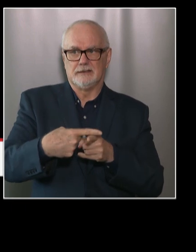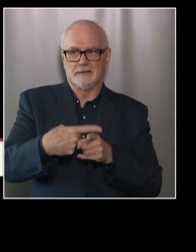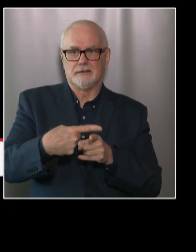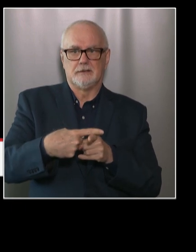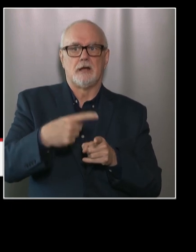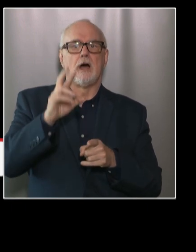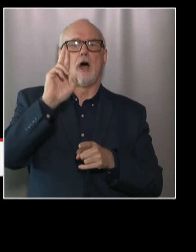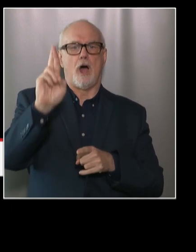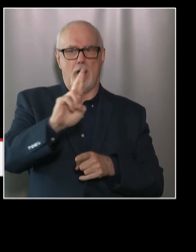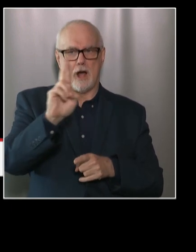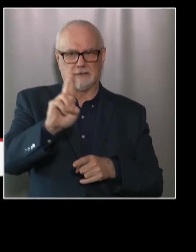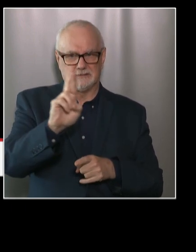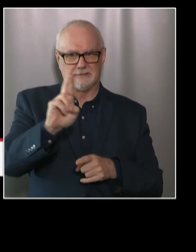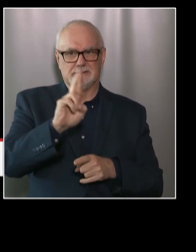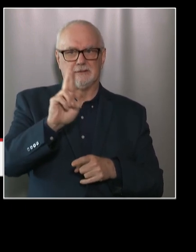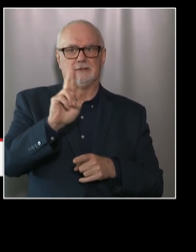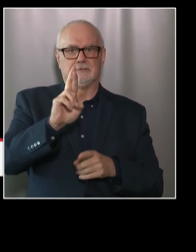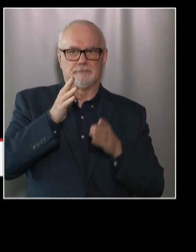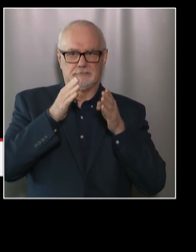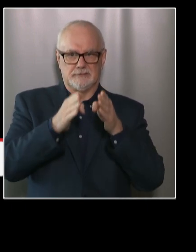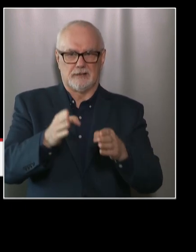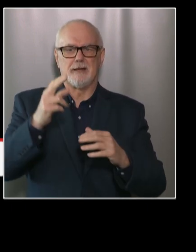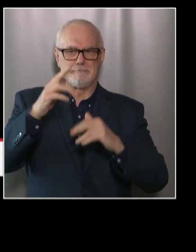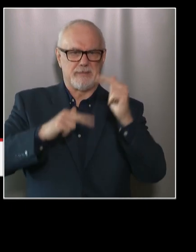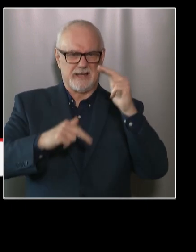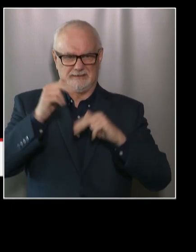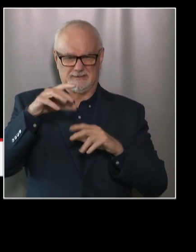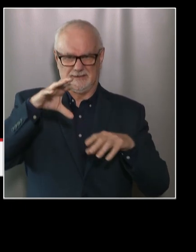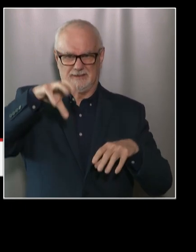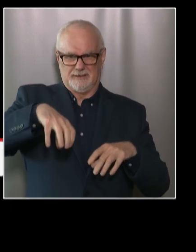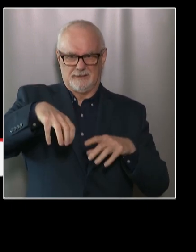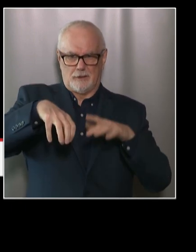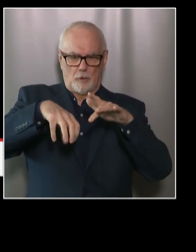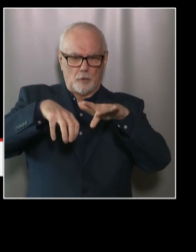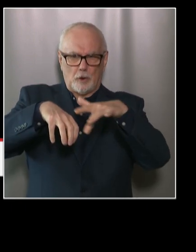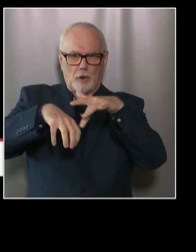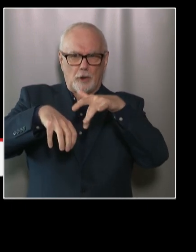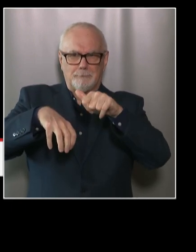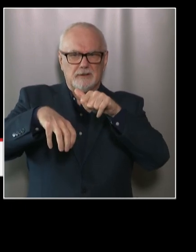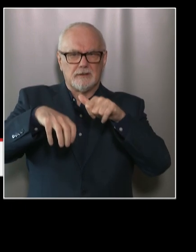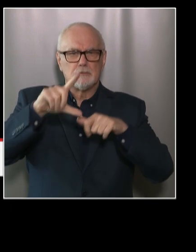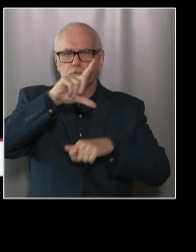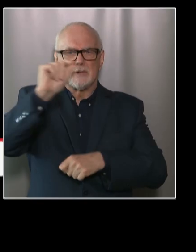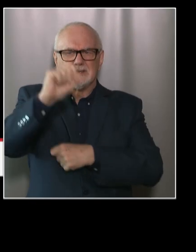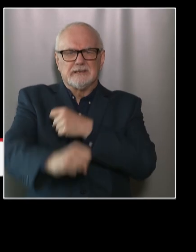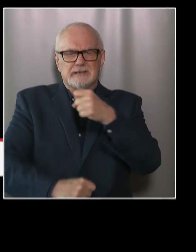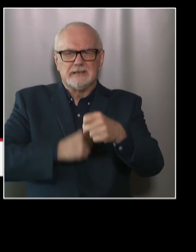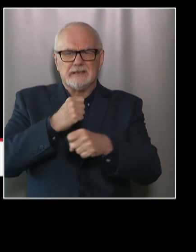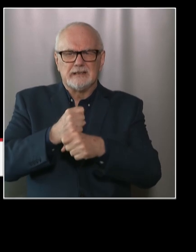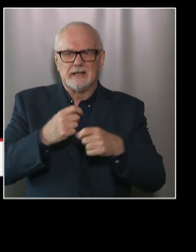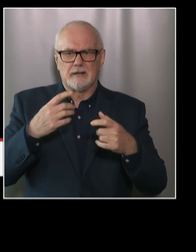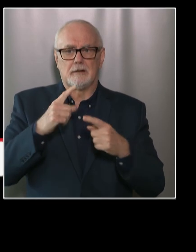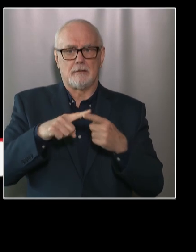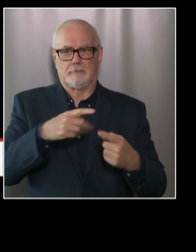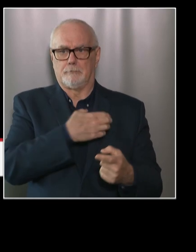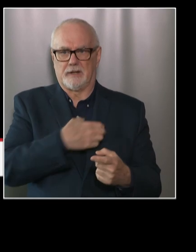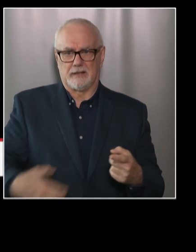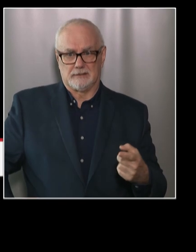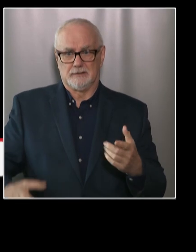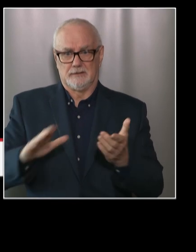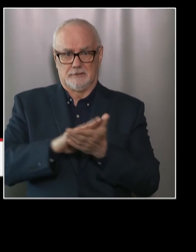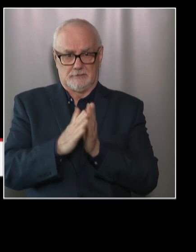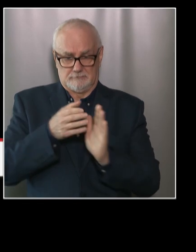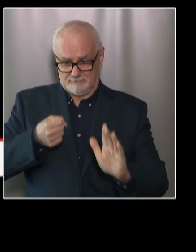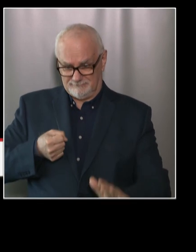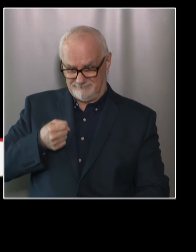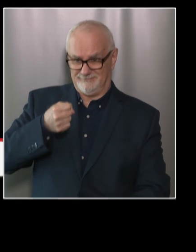sat vacant for roughly 20 years until the Bowser administration broke ground in 2022. Parcel 42 was